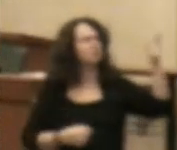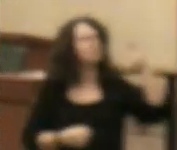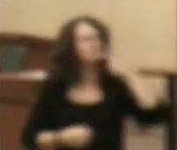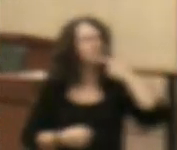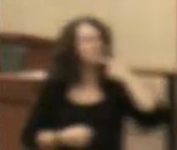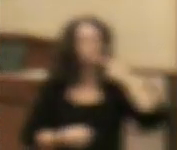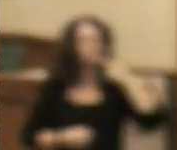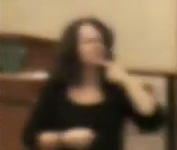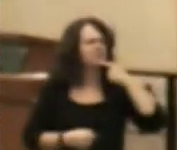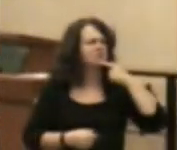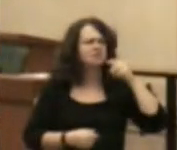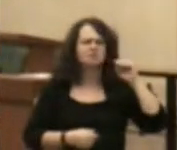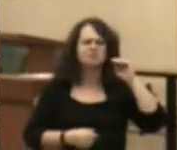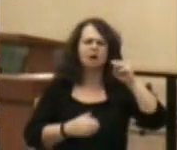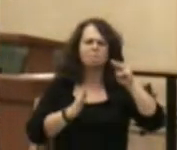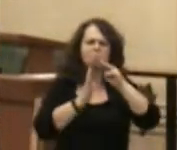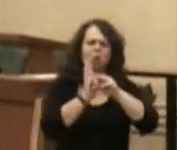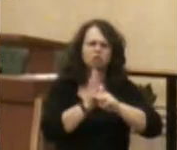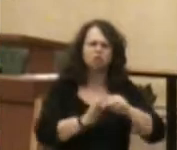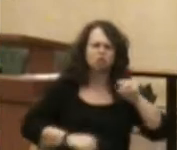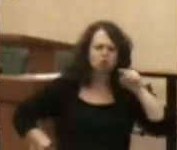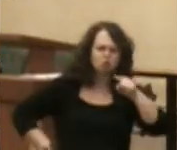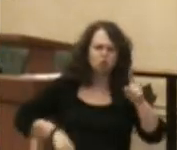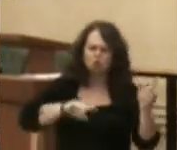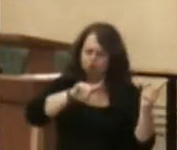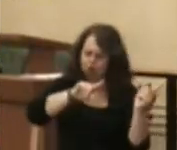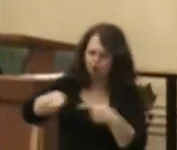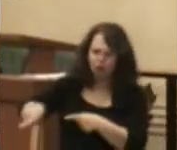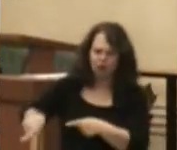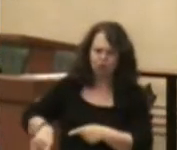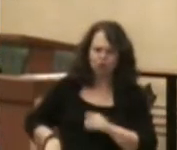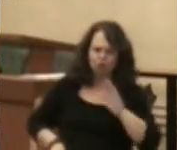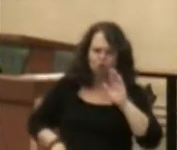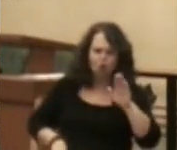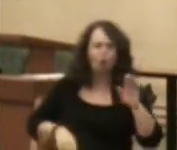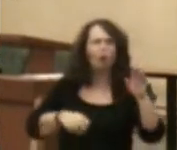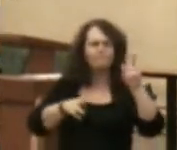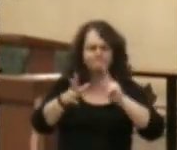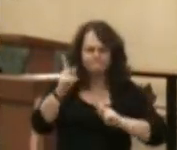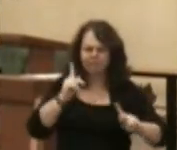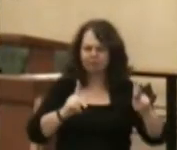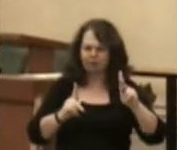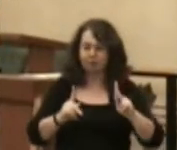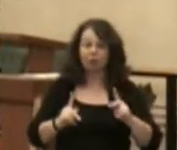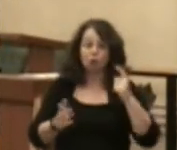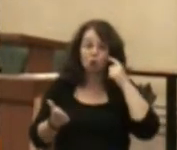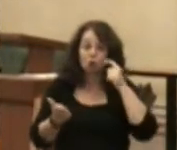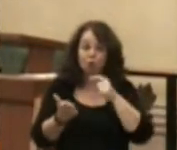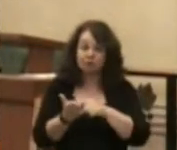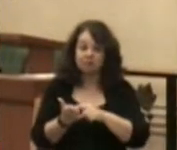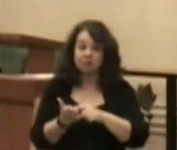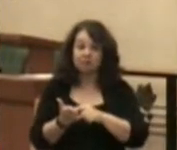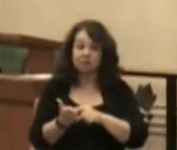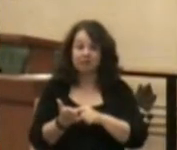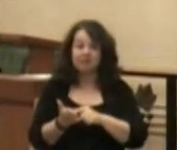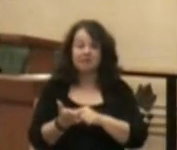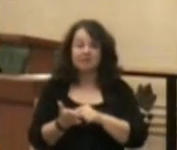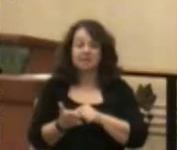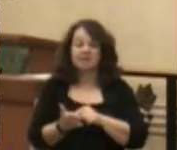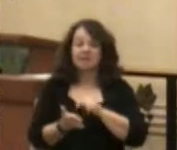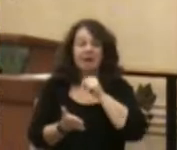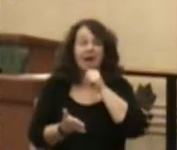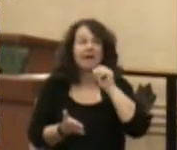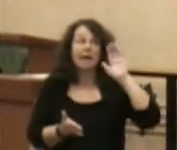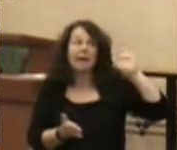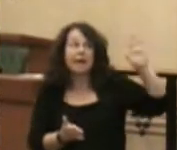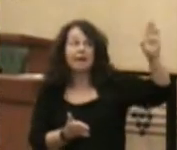"Go down at once, for your people Notice God does not call them his people. All of a